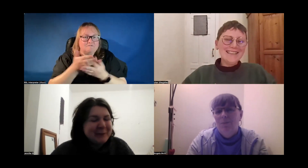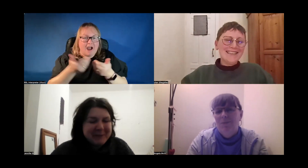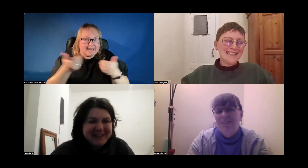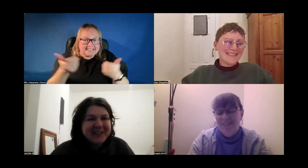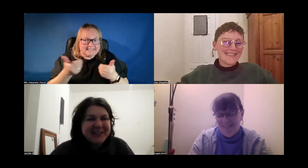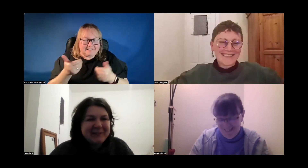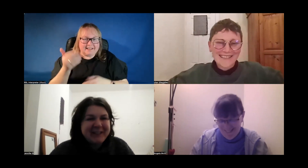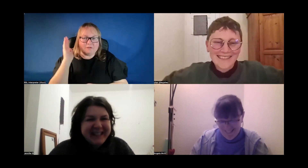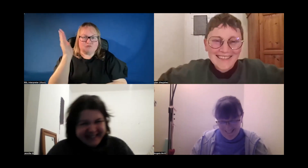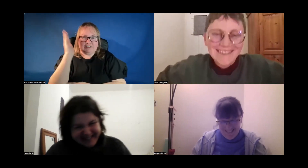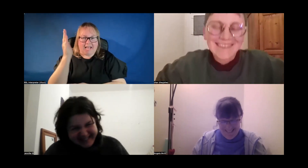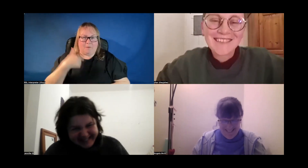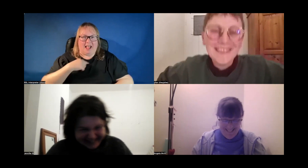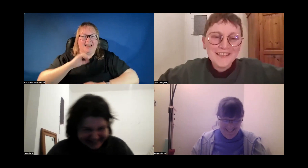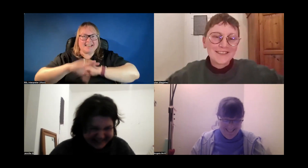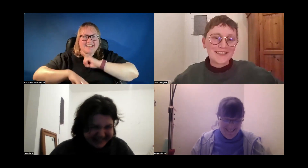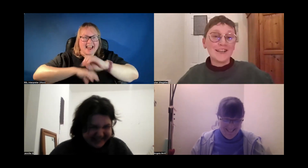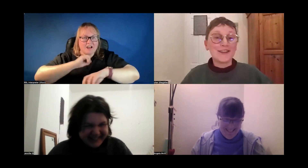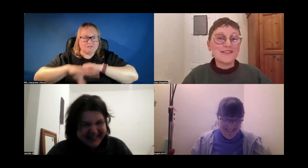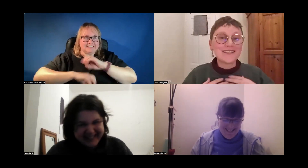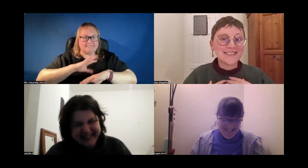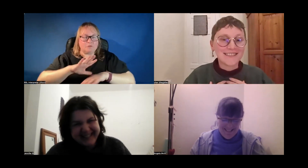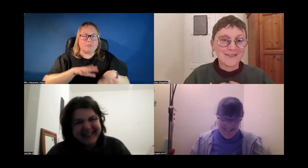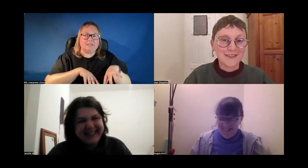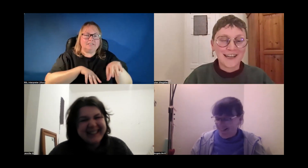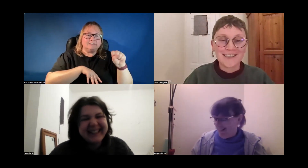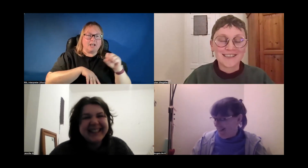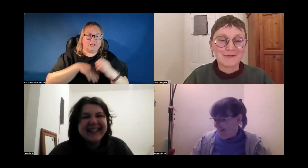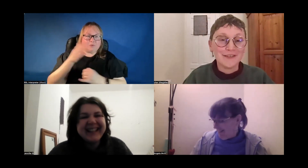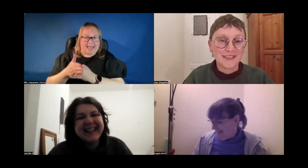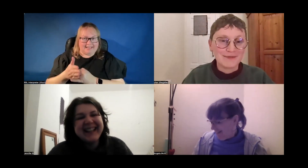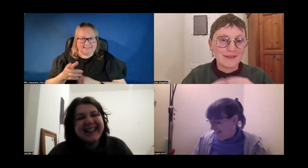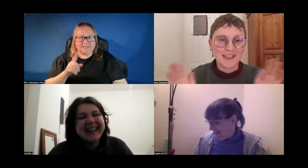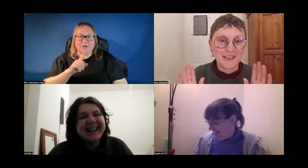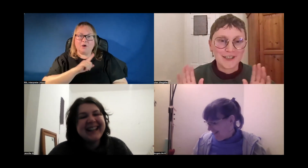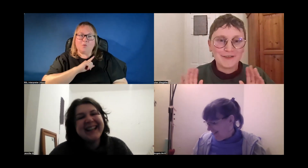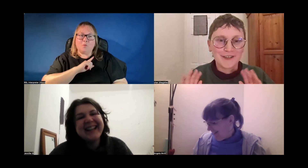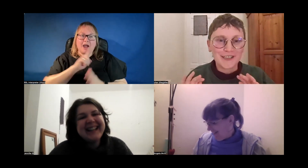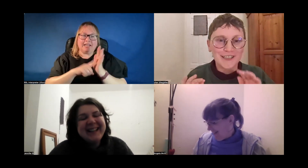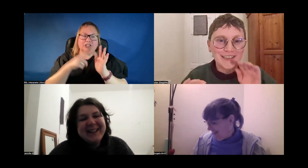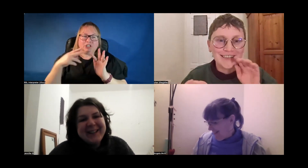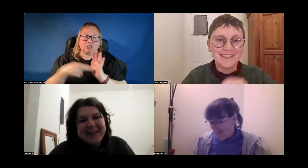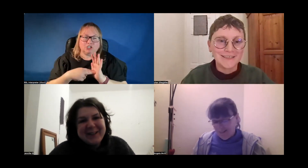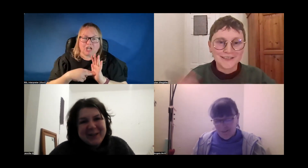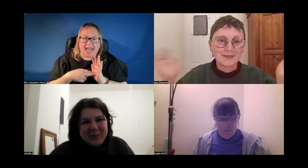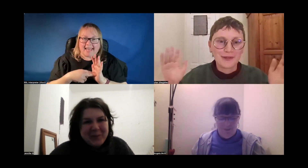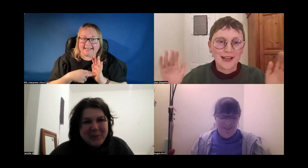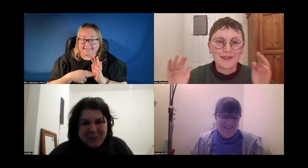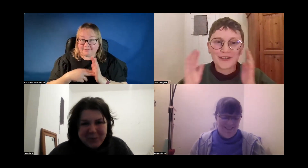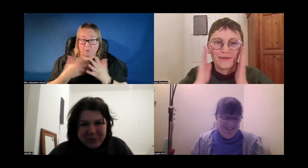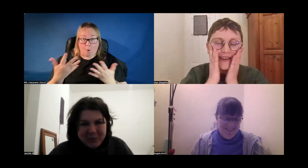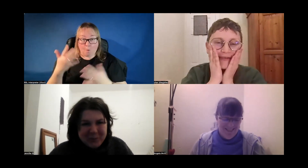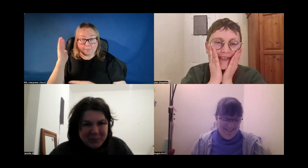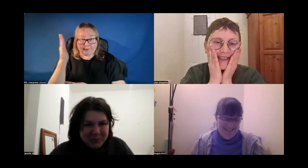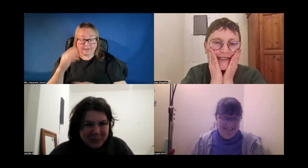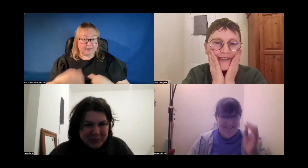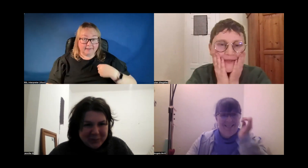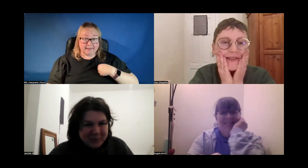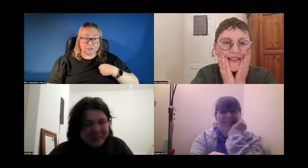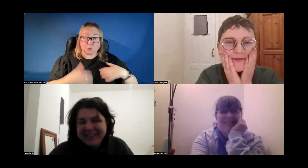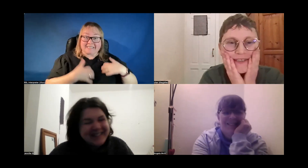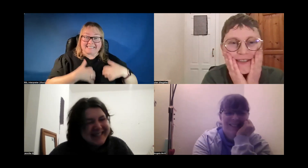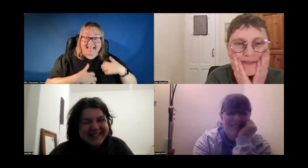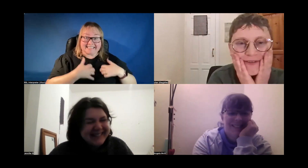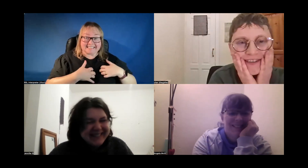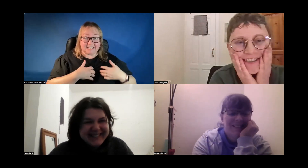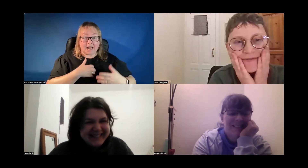narrative from start to finish. So yeah, the reason Jennifer hasn't spoken is because I got overexcited and just plowed on. I'm very sorry. You